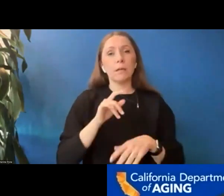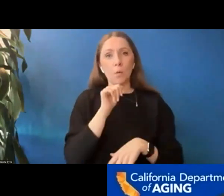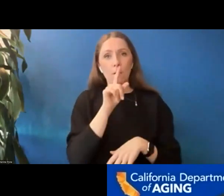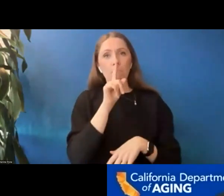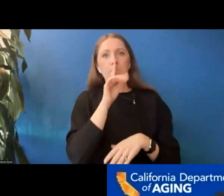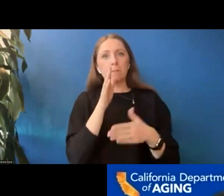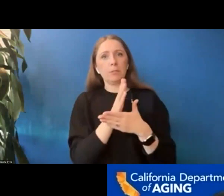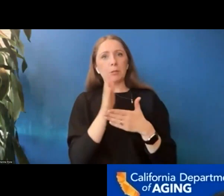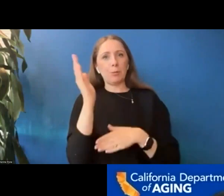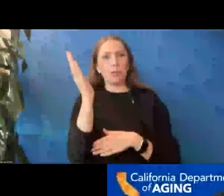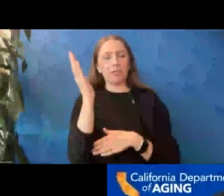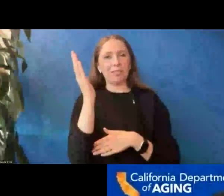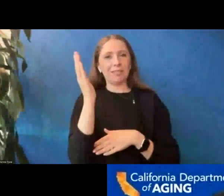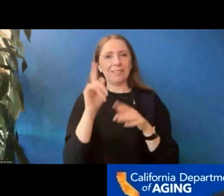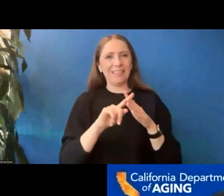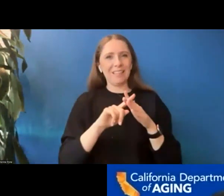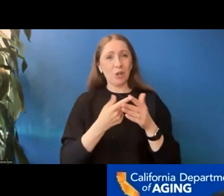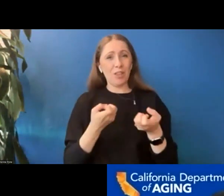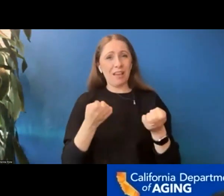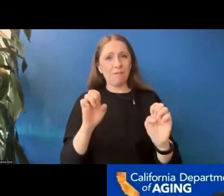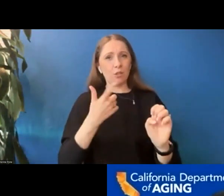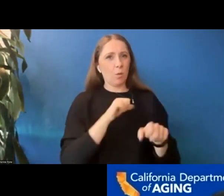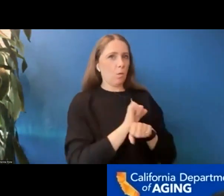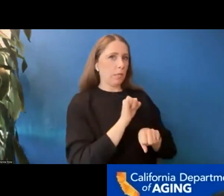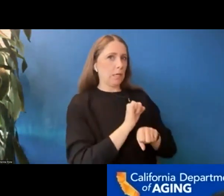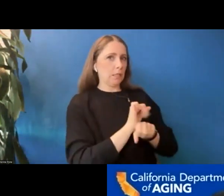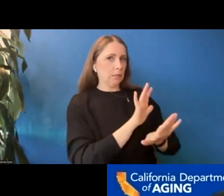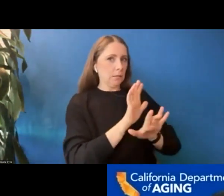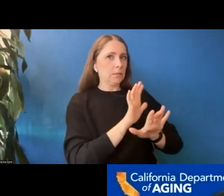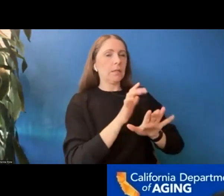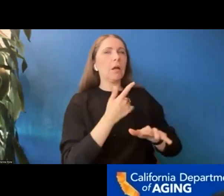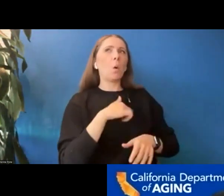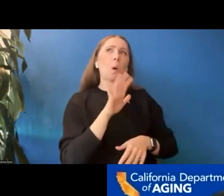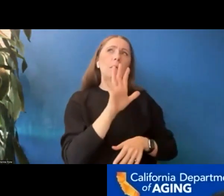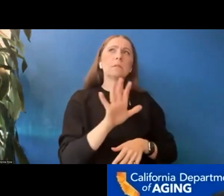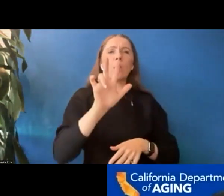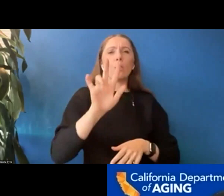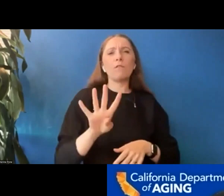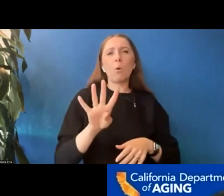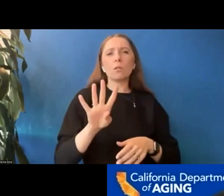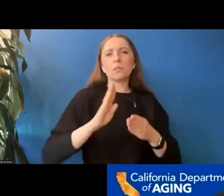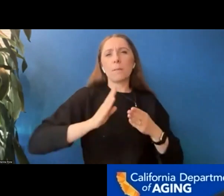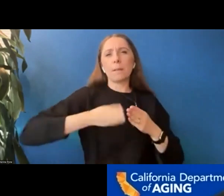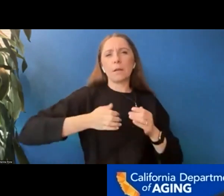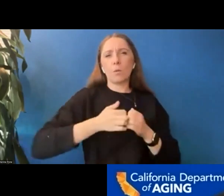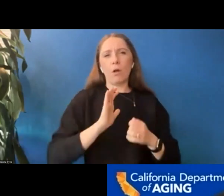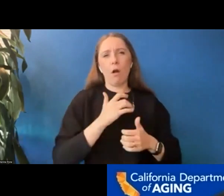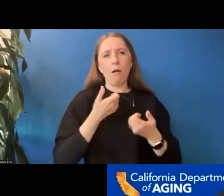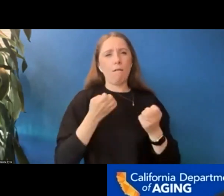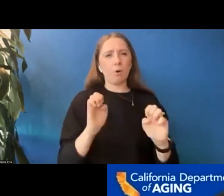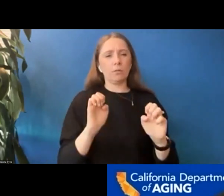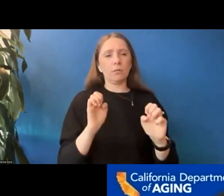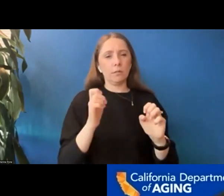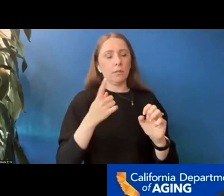this presentation at the very start of the efforts. Let's see, we're about the 3/4 way through. So